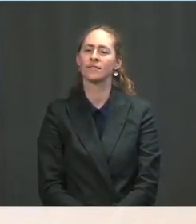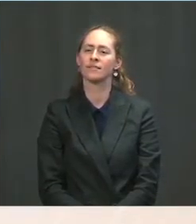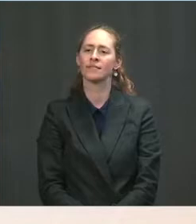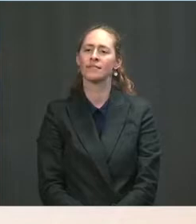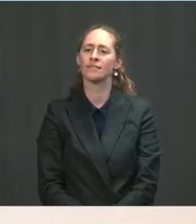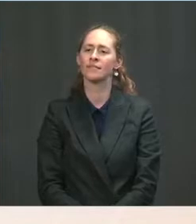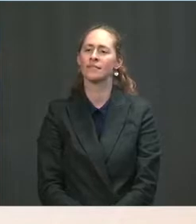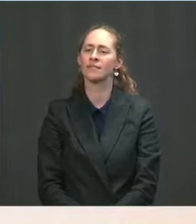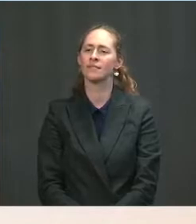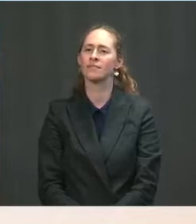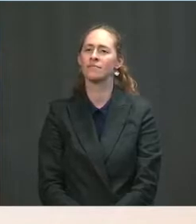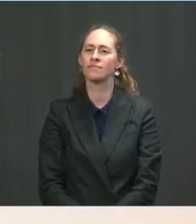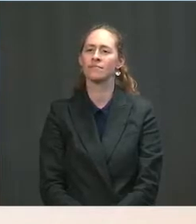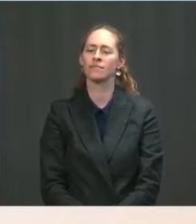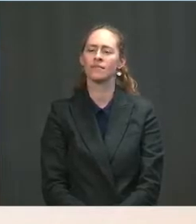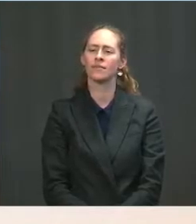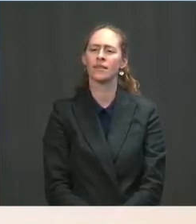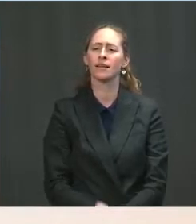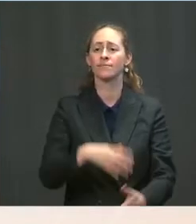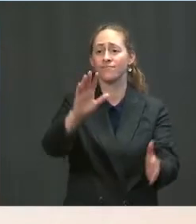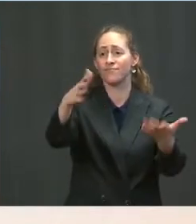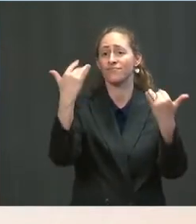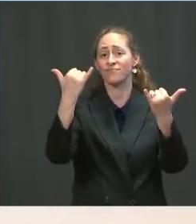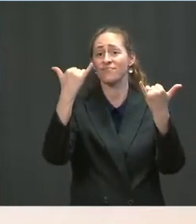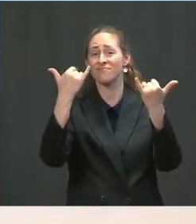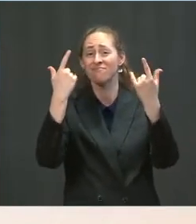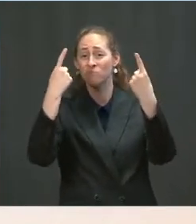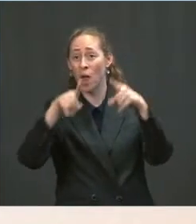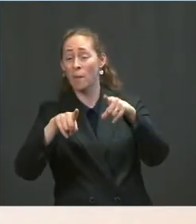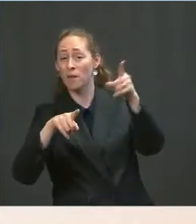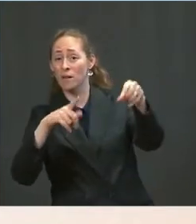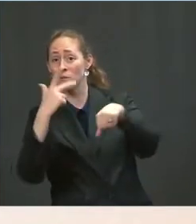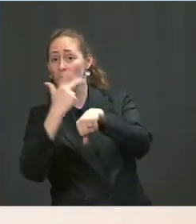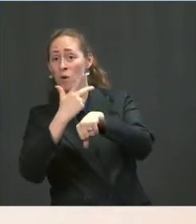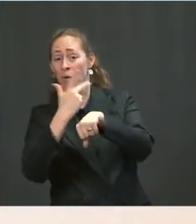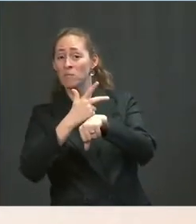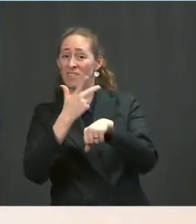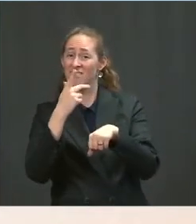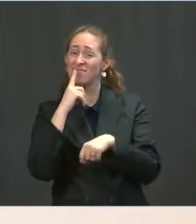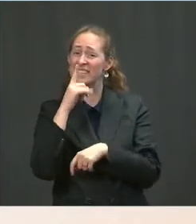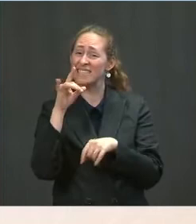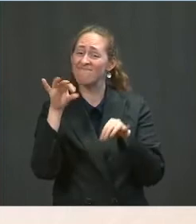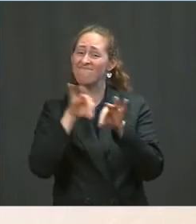The situation in Guatemala, look, it's important to us to make sure that,